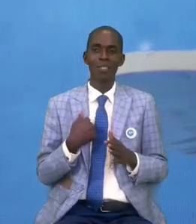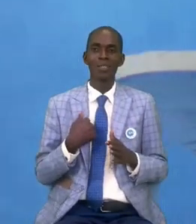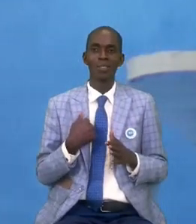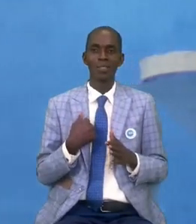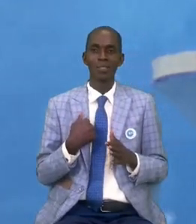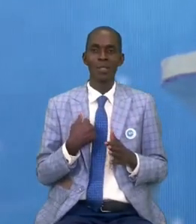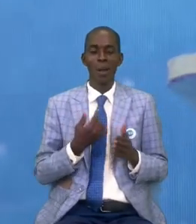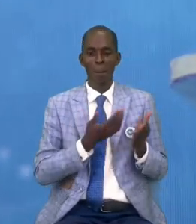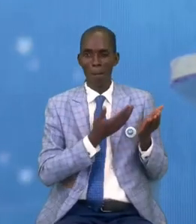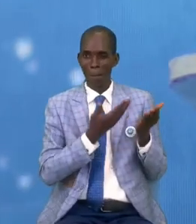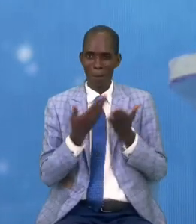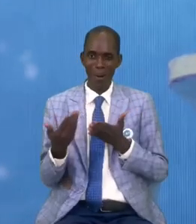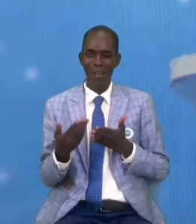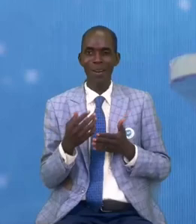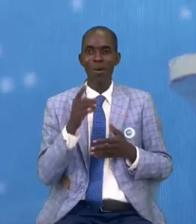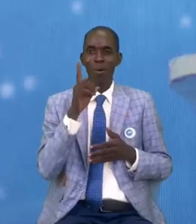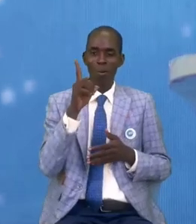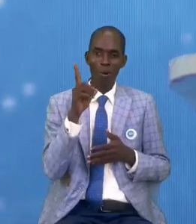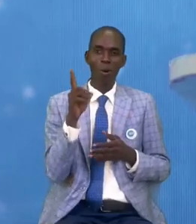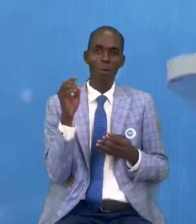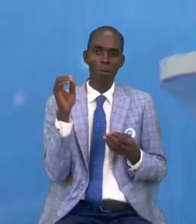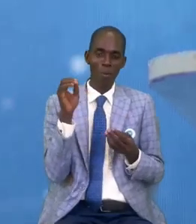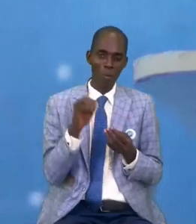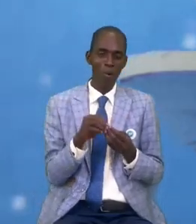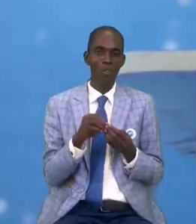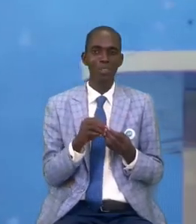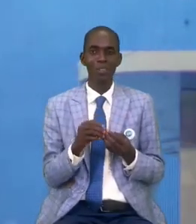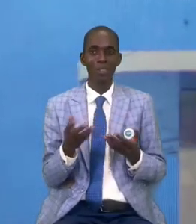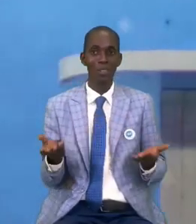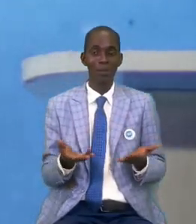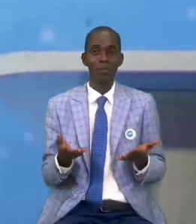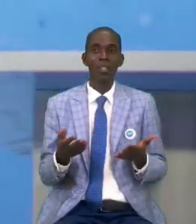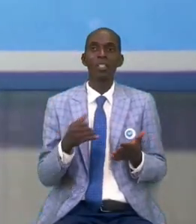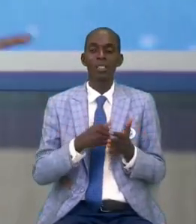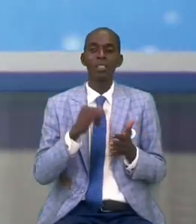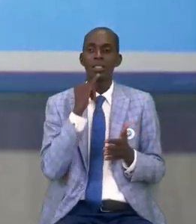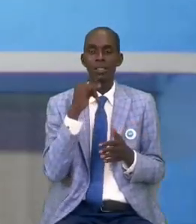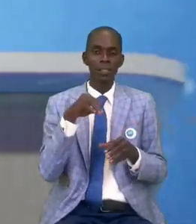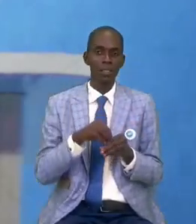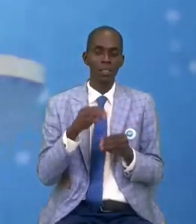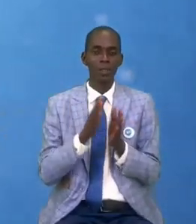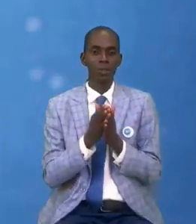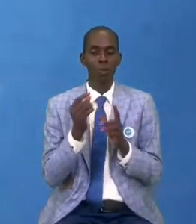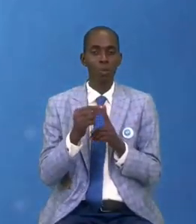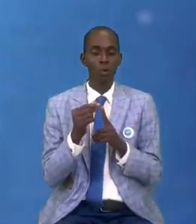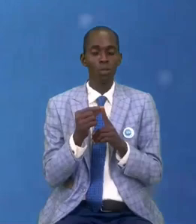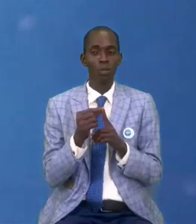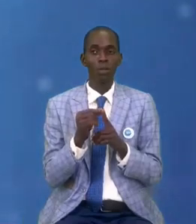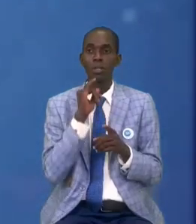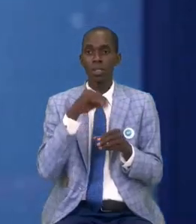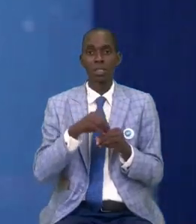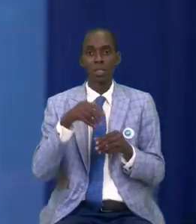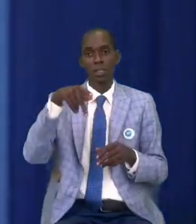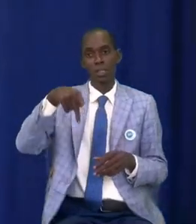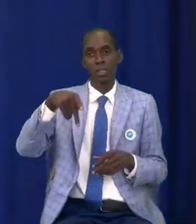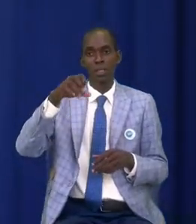It's in Psalm 77. Psalm 77. And we're looking at verse 11. Here is